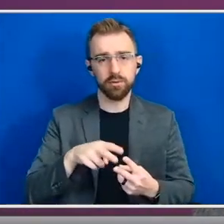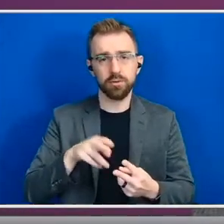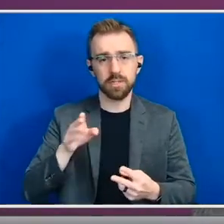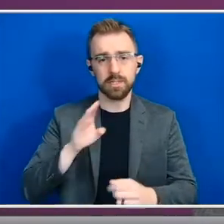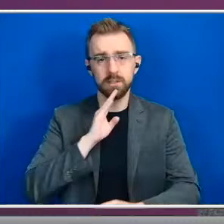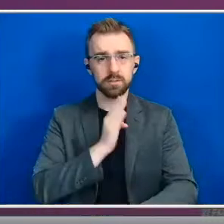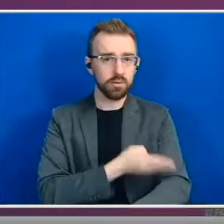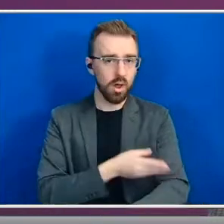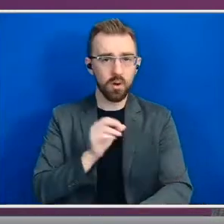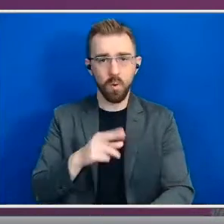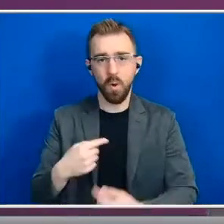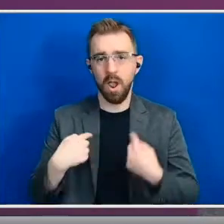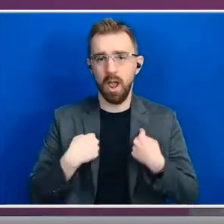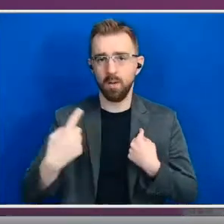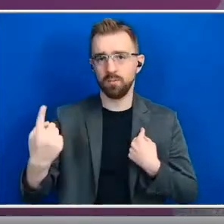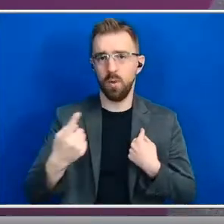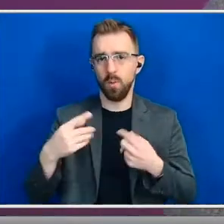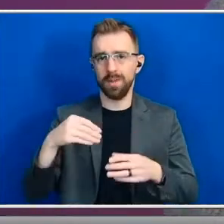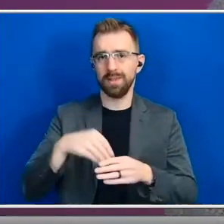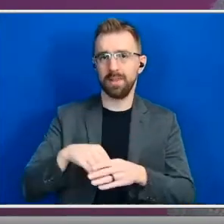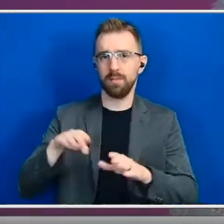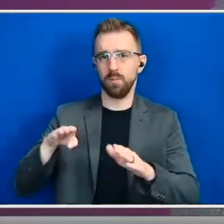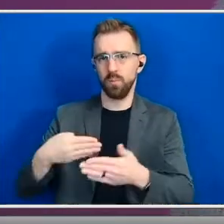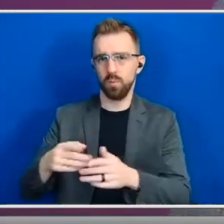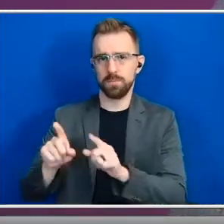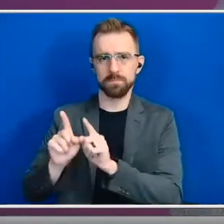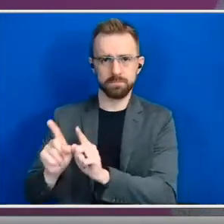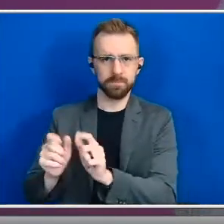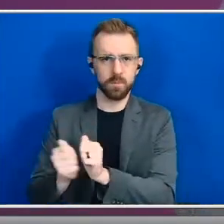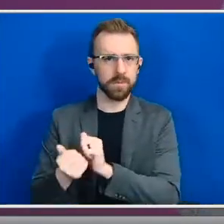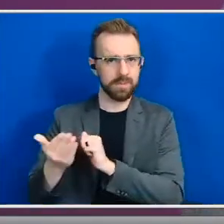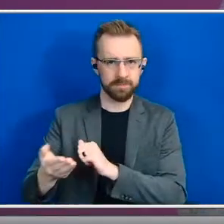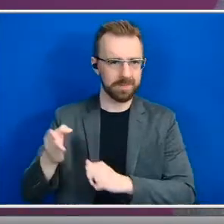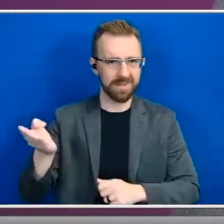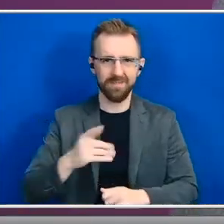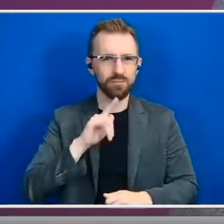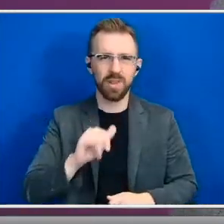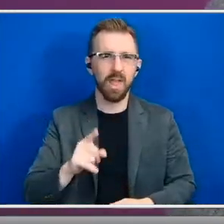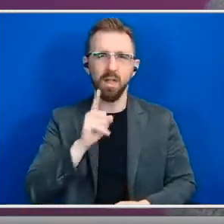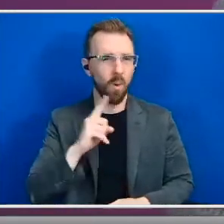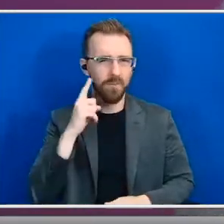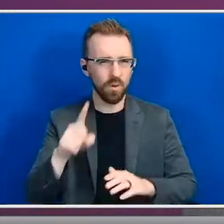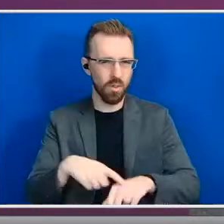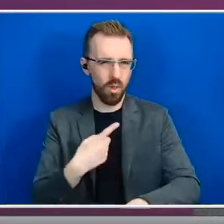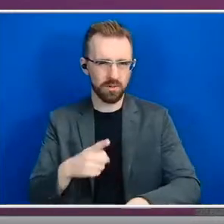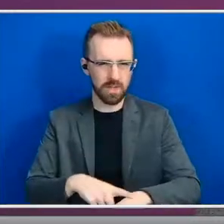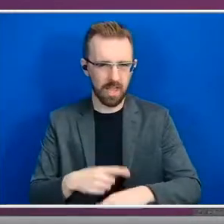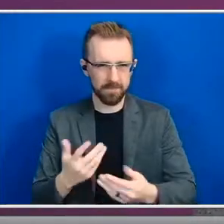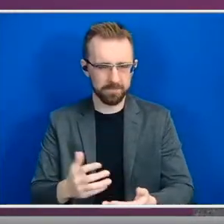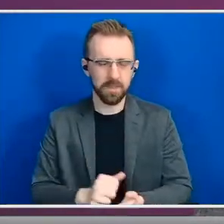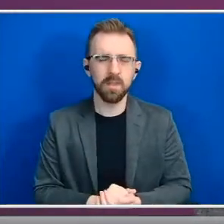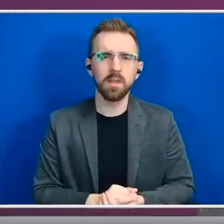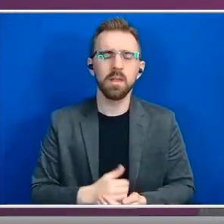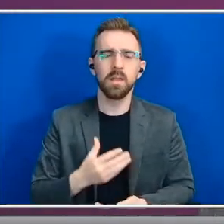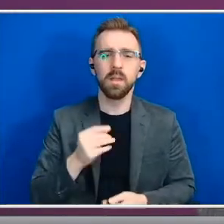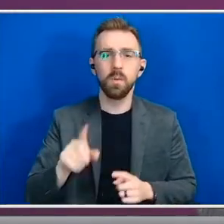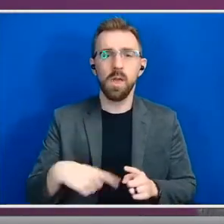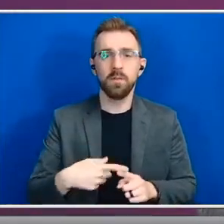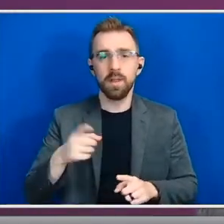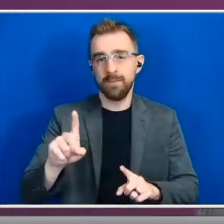was always in the room with him. I mean, he was never really alone for very long. Okay. And then when he first came home,